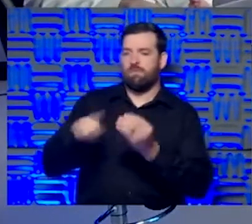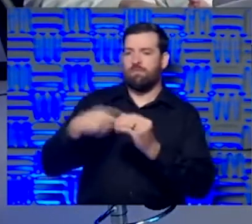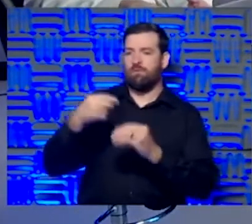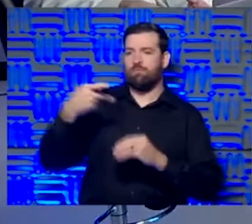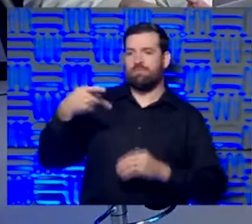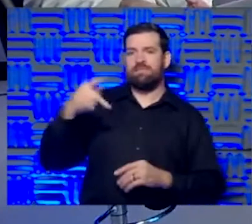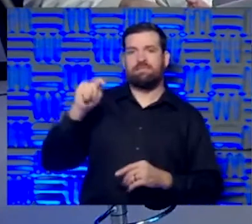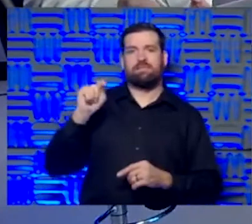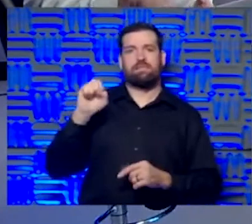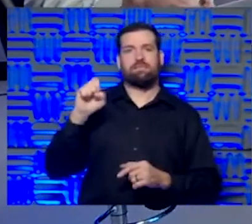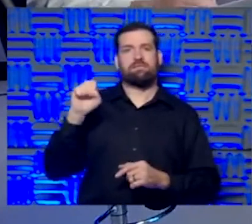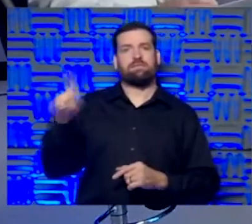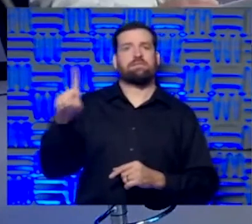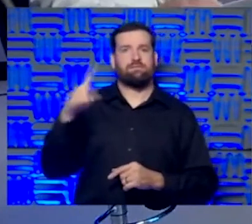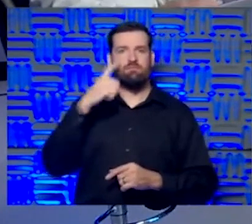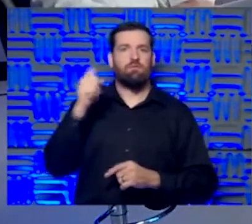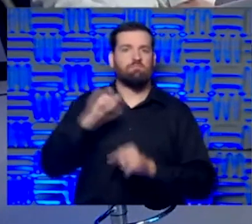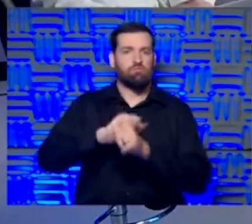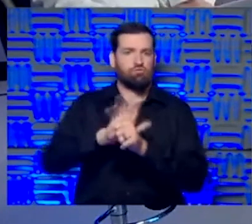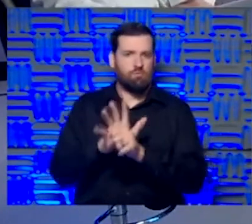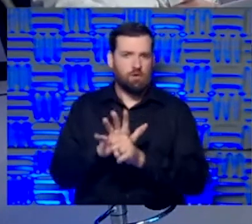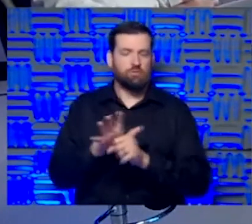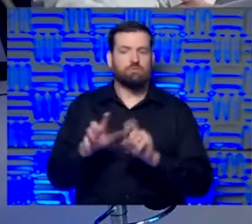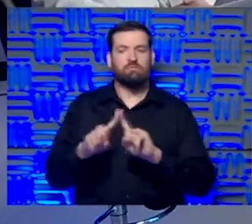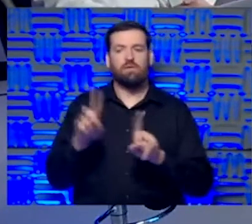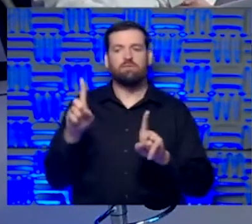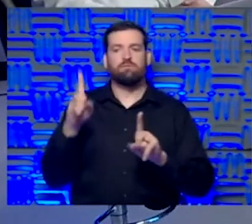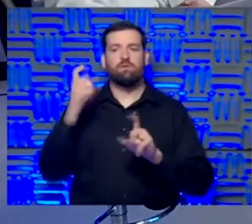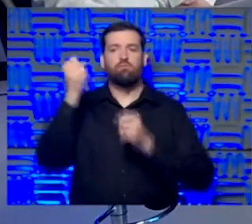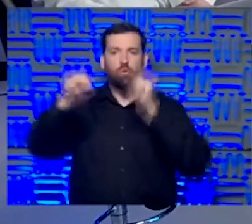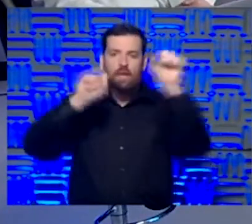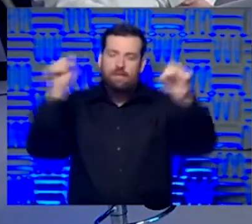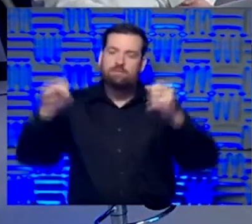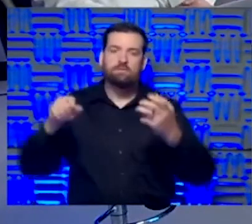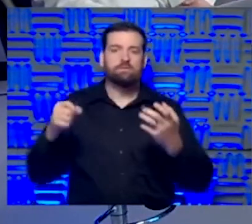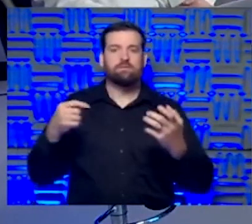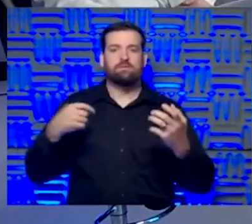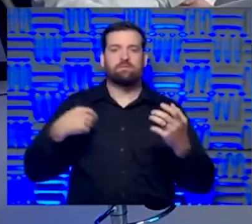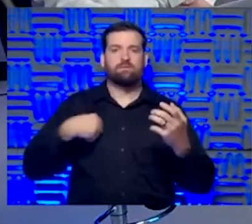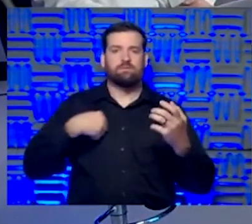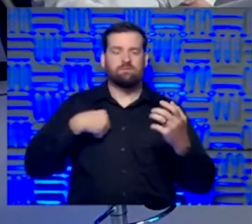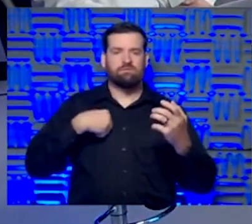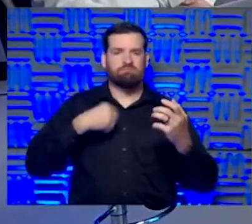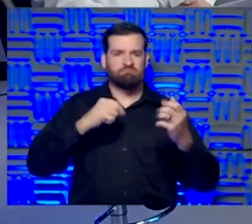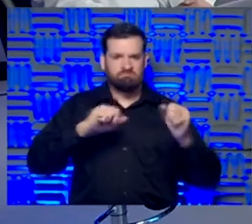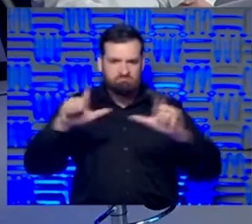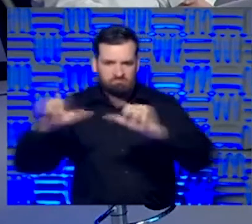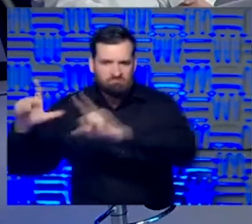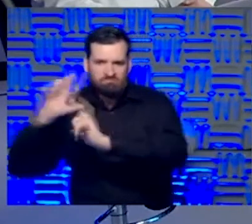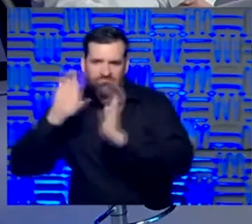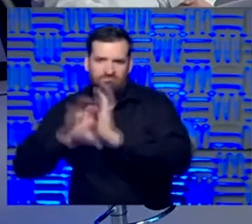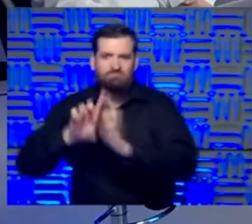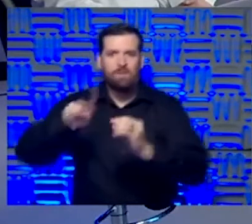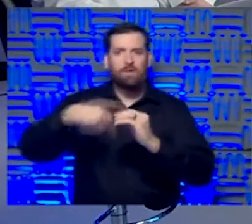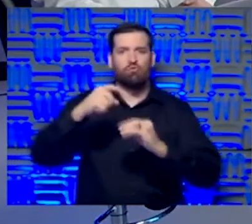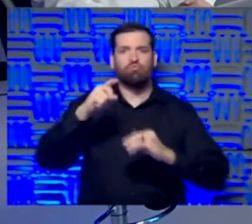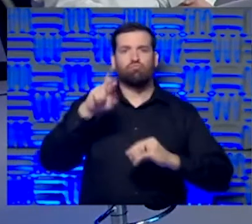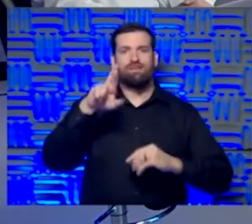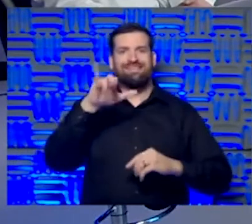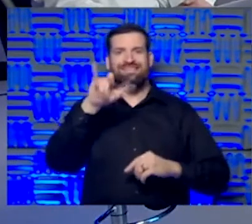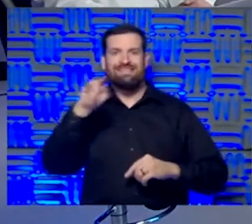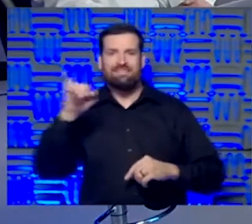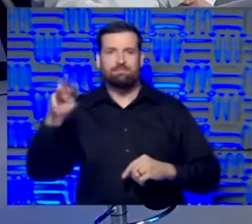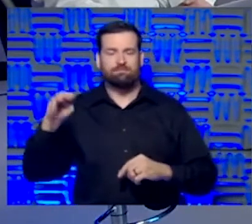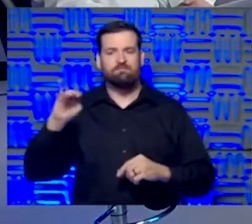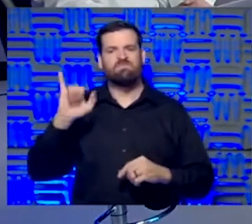PTSD from the coronavirus, but clearly the protests and the images that we see on the screen around concerns around racism, that has